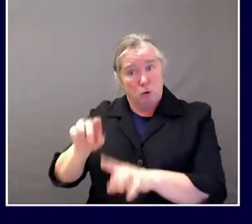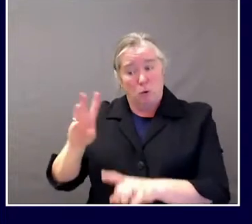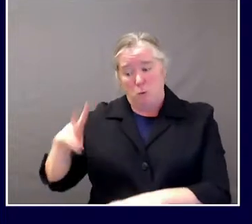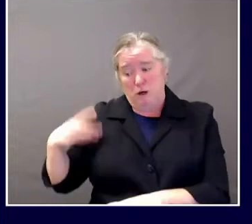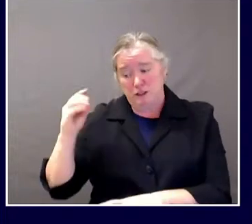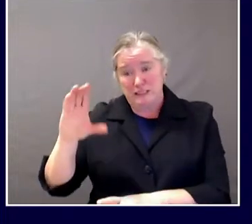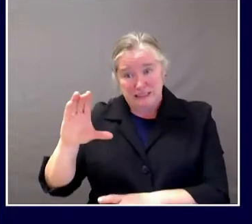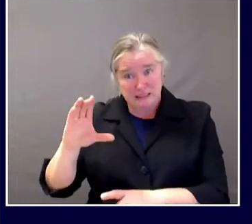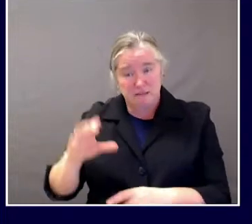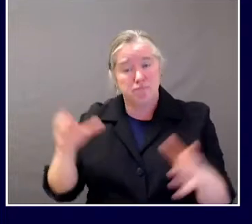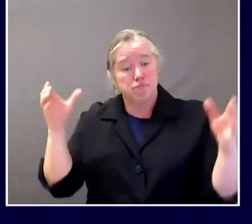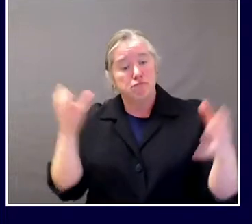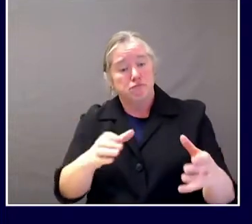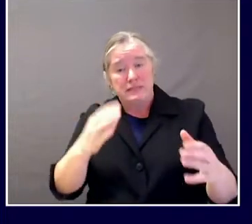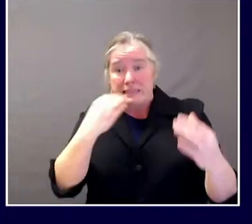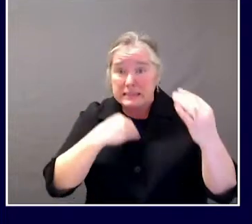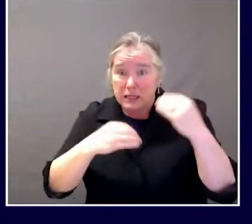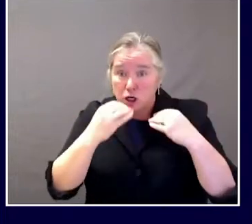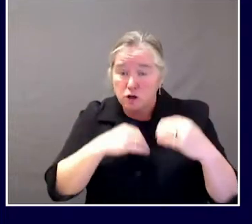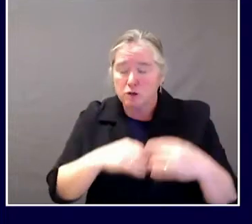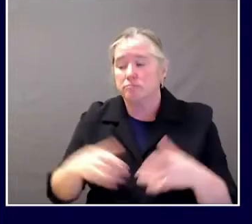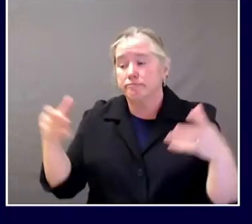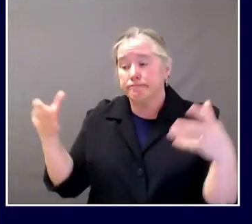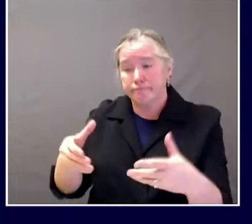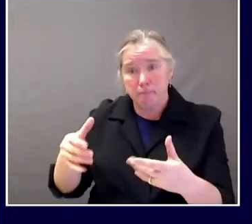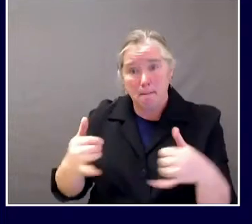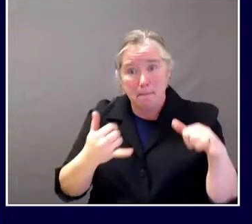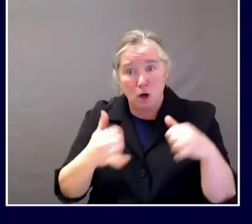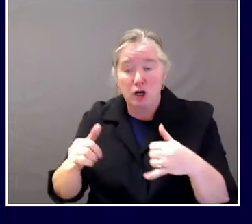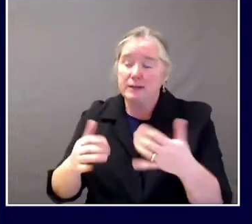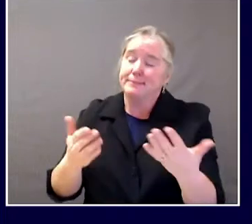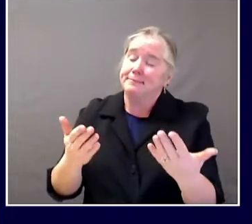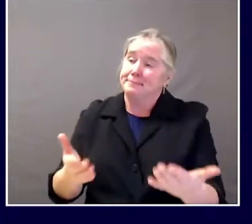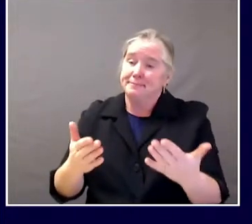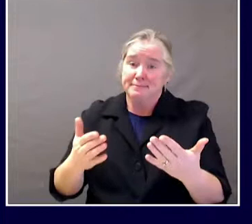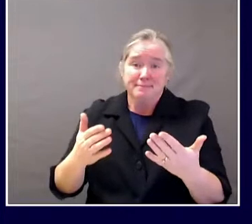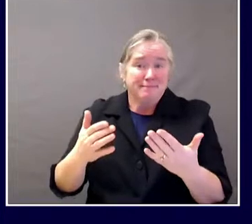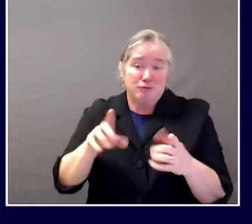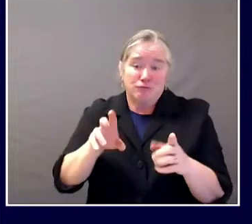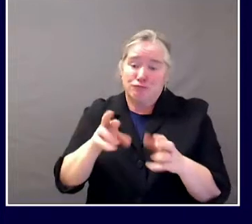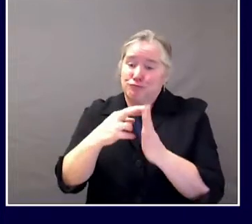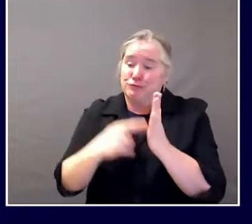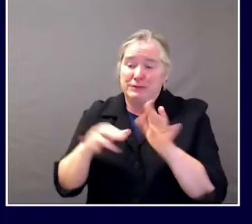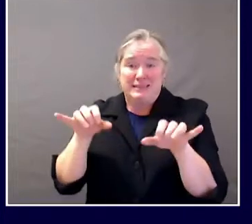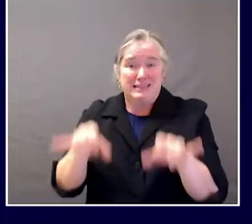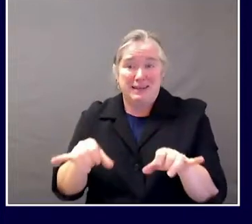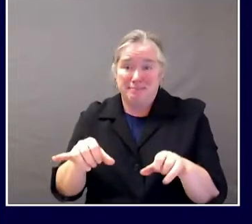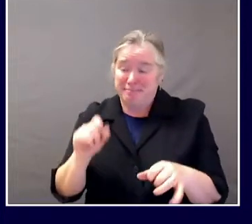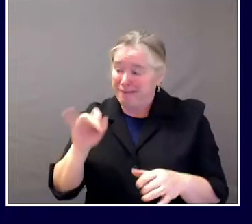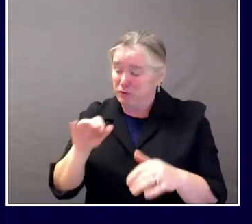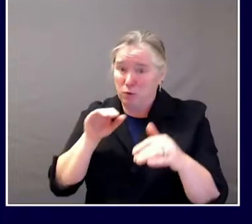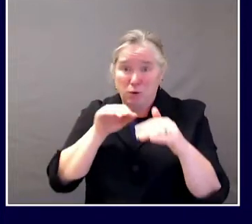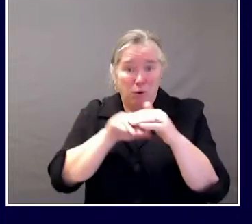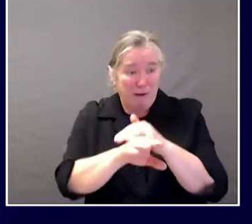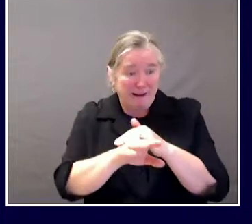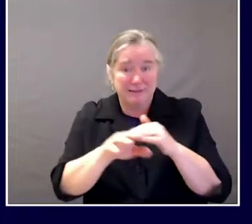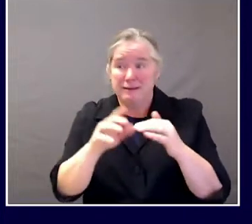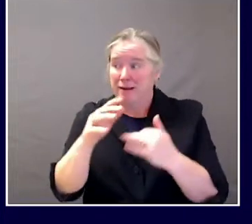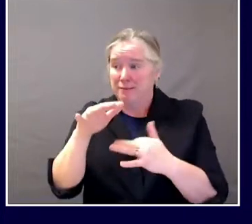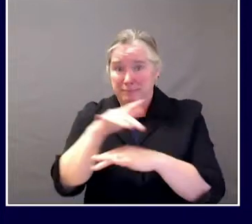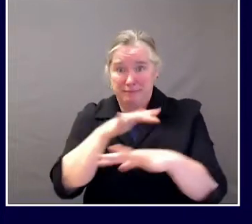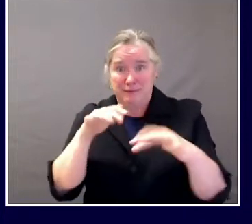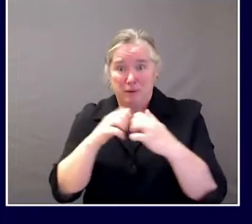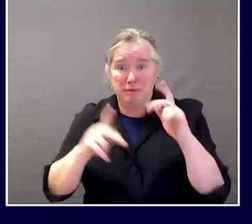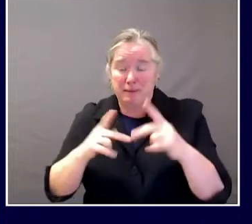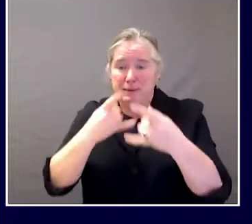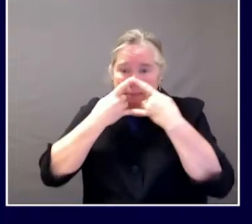talked about here in Maine apply with equal force down in DC, which is wearing a mask, maintaining physical distancing.